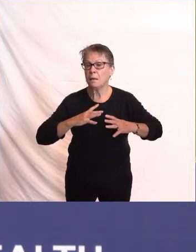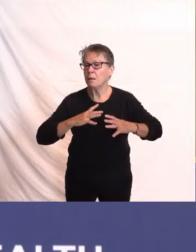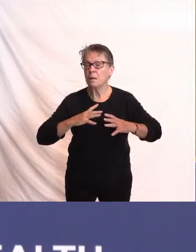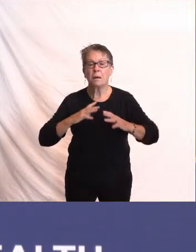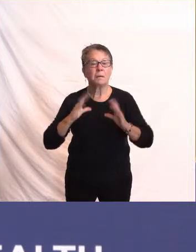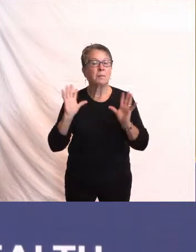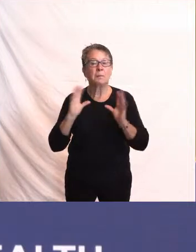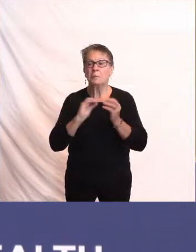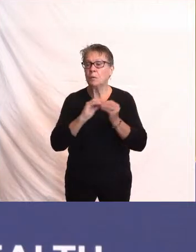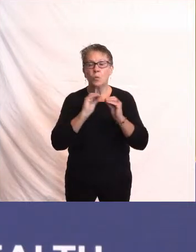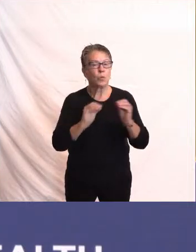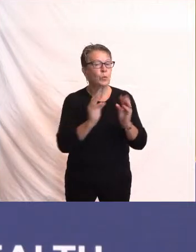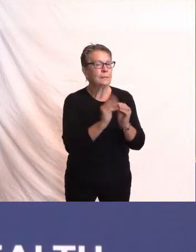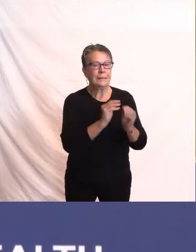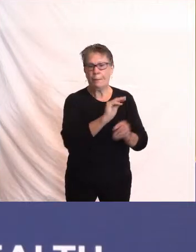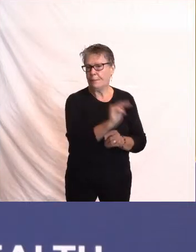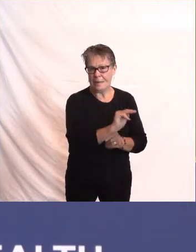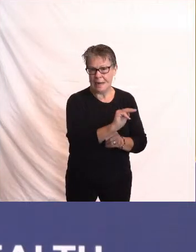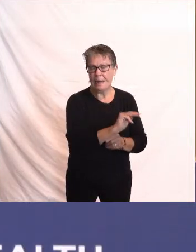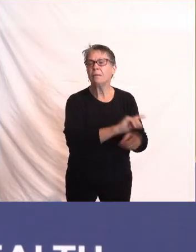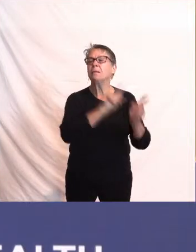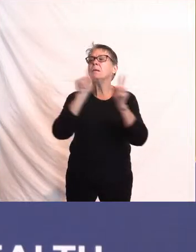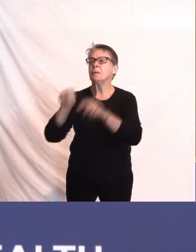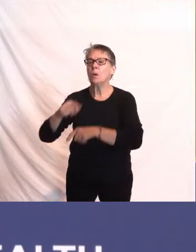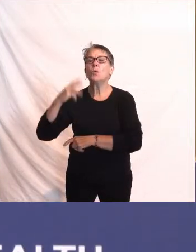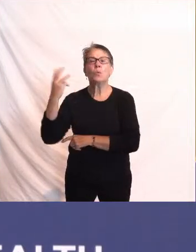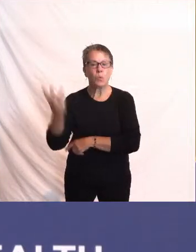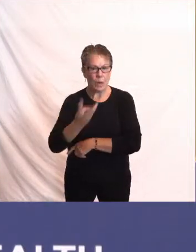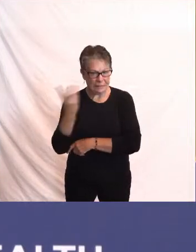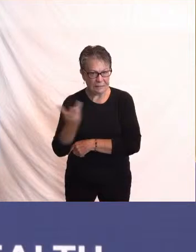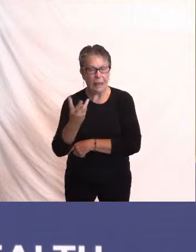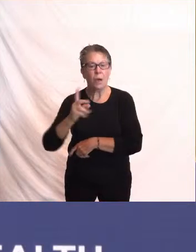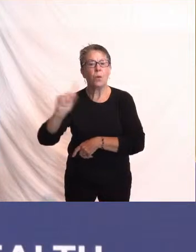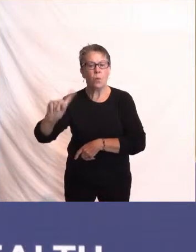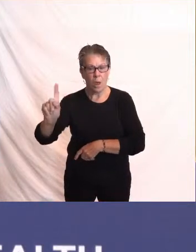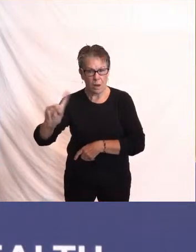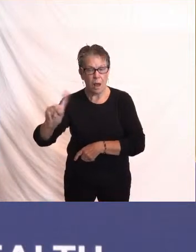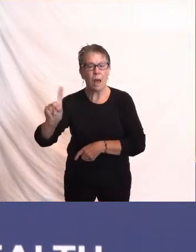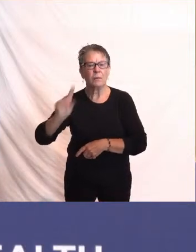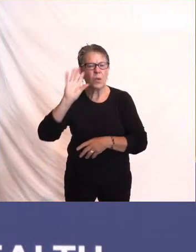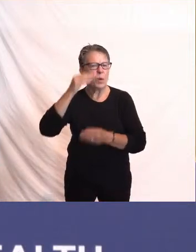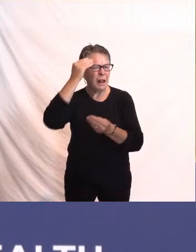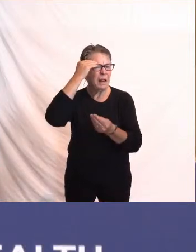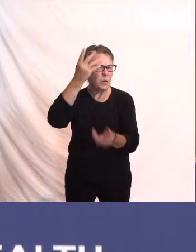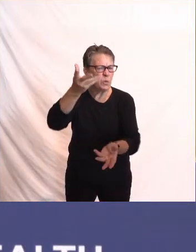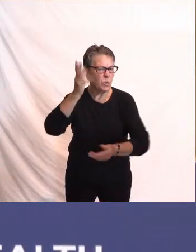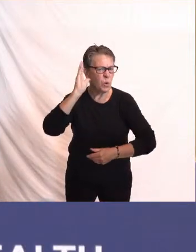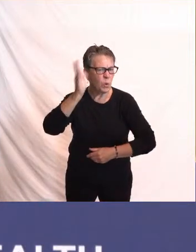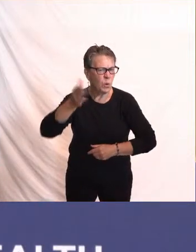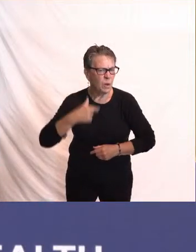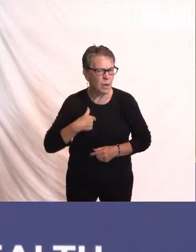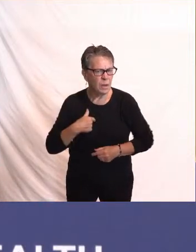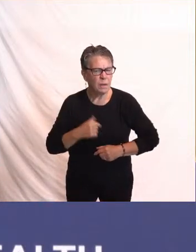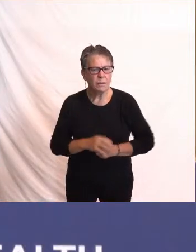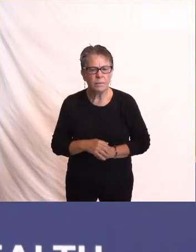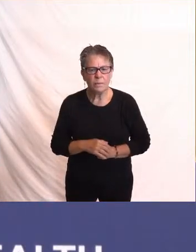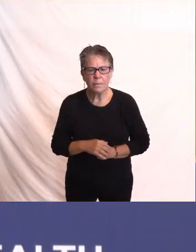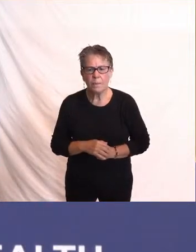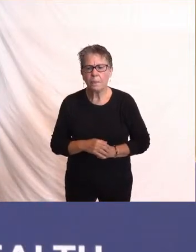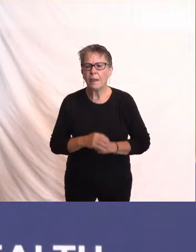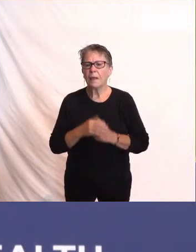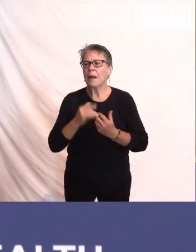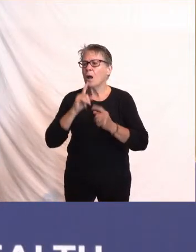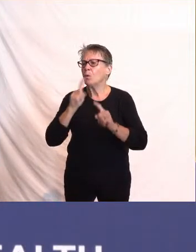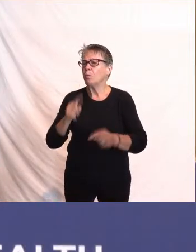definitively when we see you this Wednesday. In the meantime, Mike, take it away. Good afternoon. Jamil's got the mic. Good afternoon, Governor. Thank you.